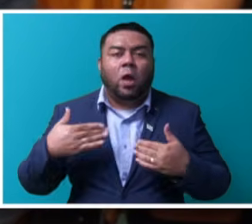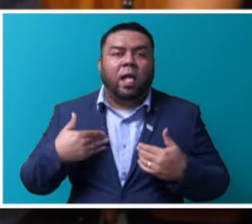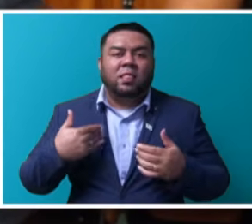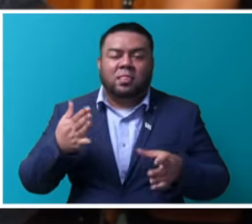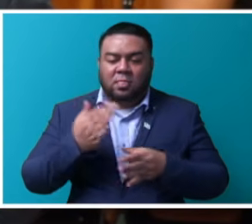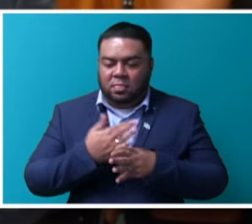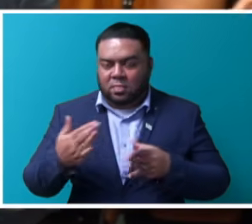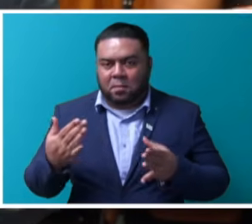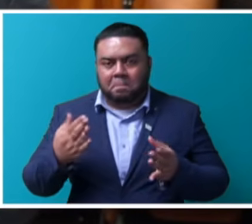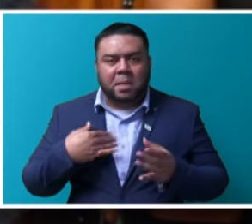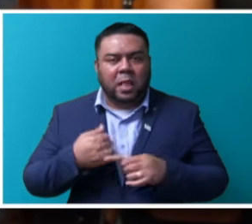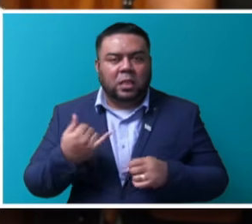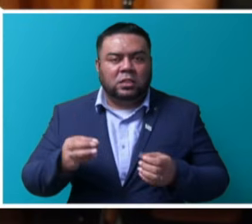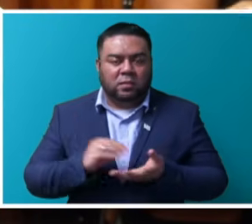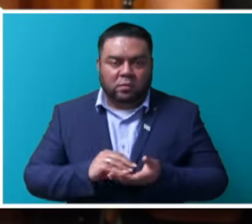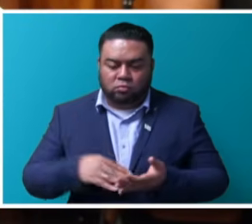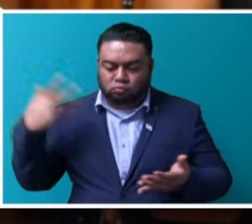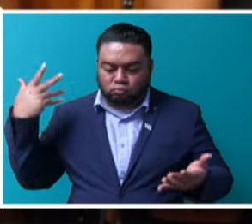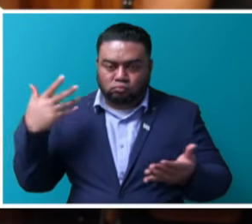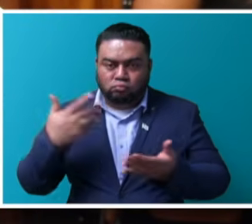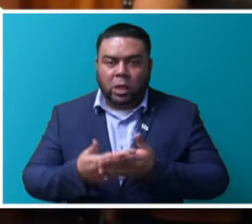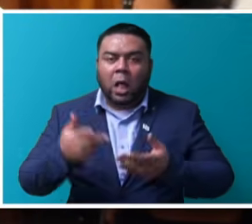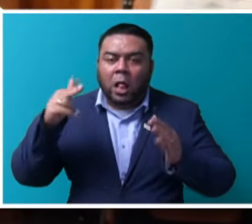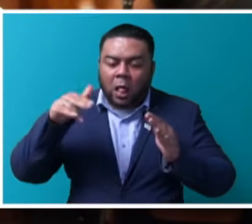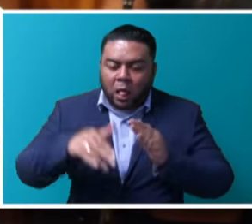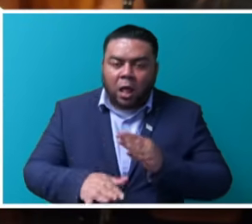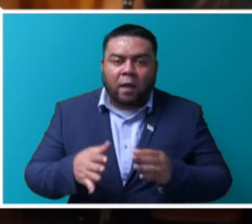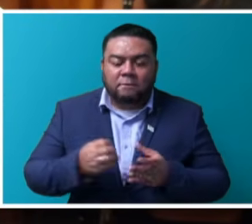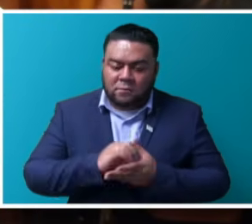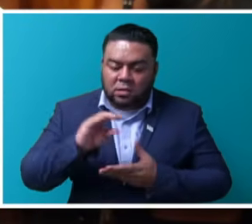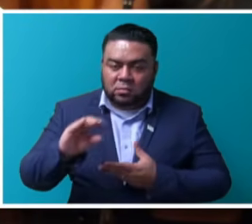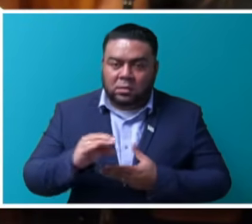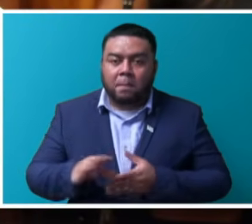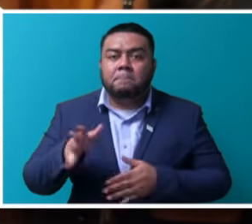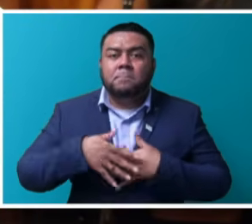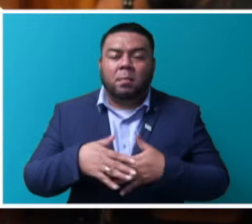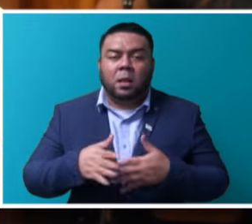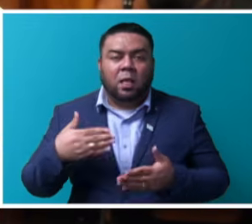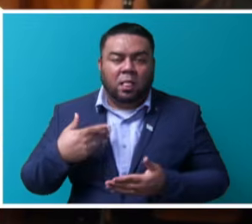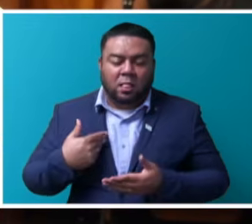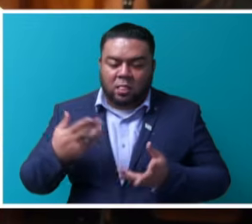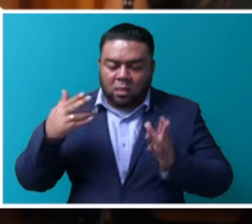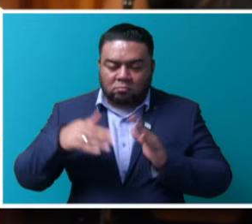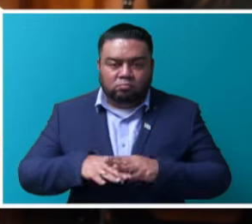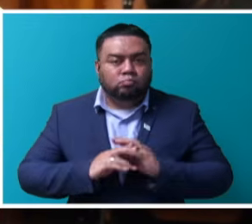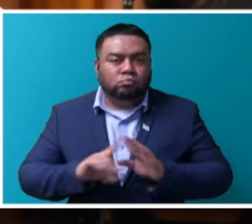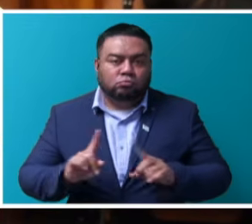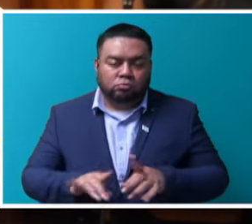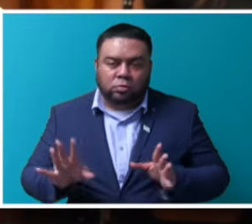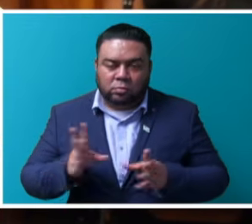services. Decades of underinvestment has left our public health infrastructure in a state of disrepair and even